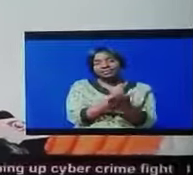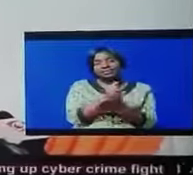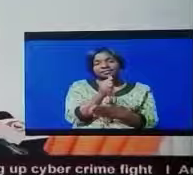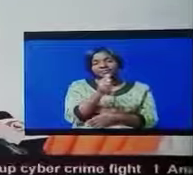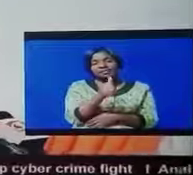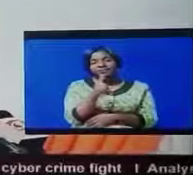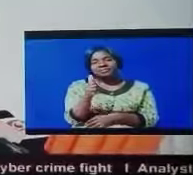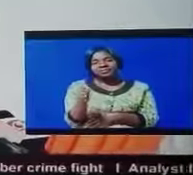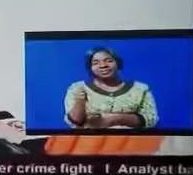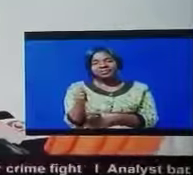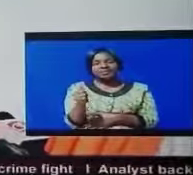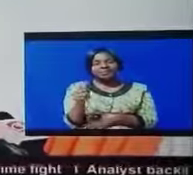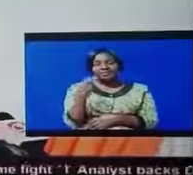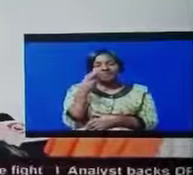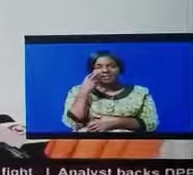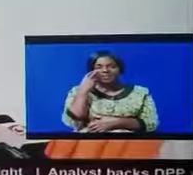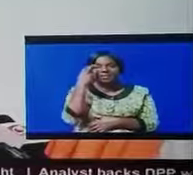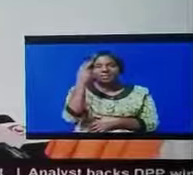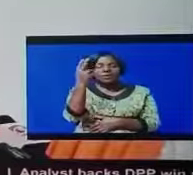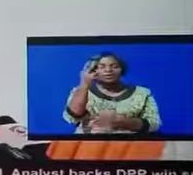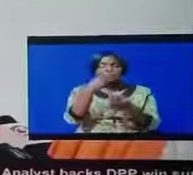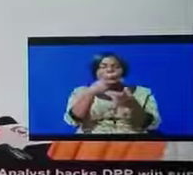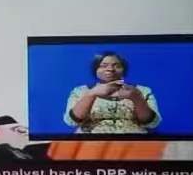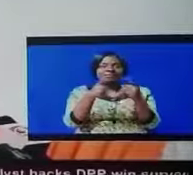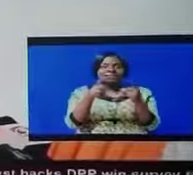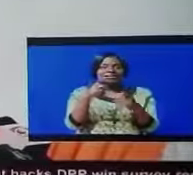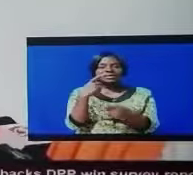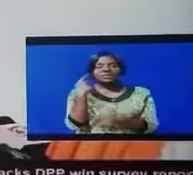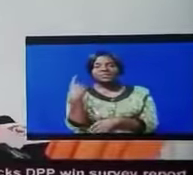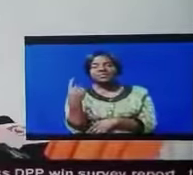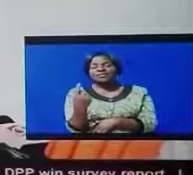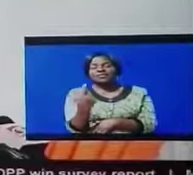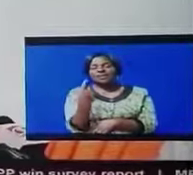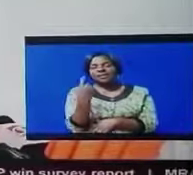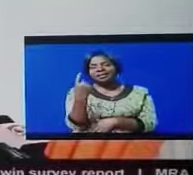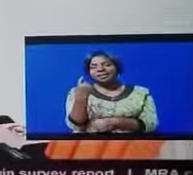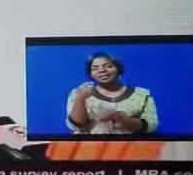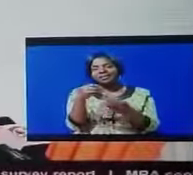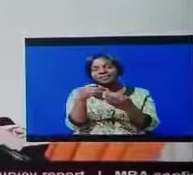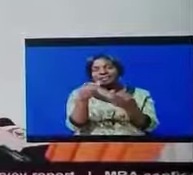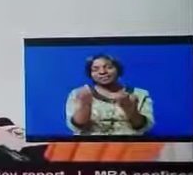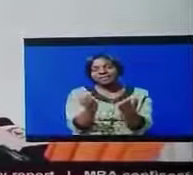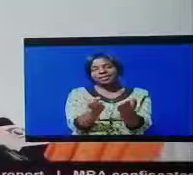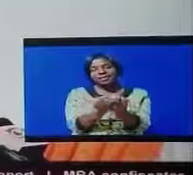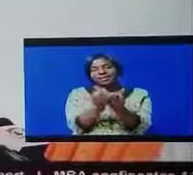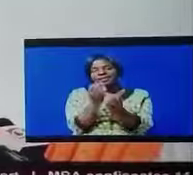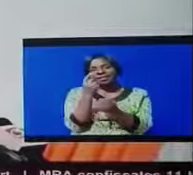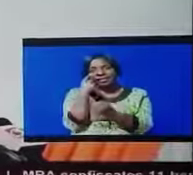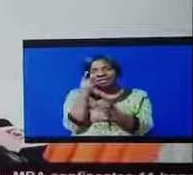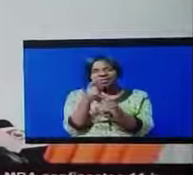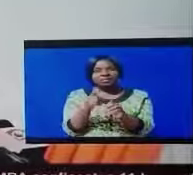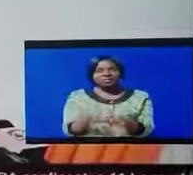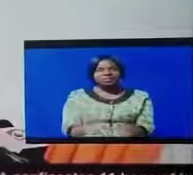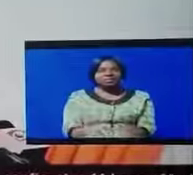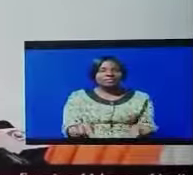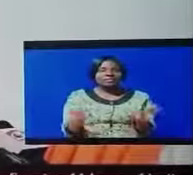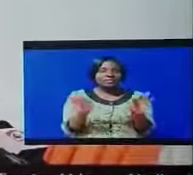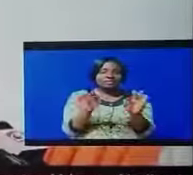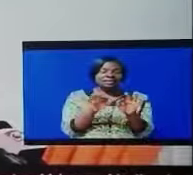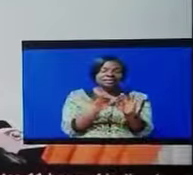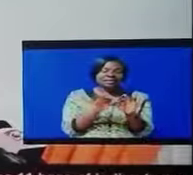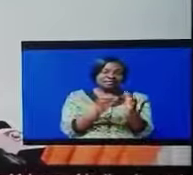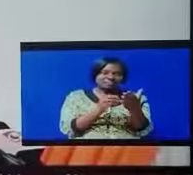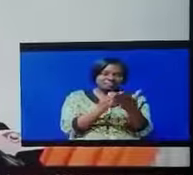one family, is the attitude of empathy, of sharing and caring, of a sharp focus